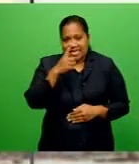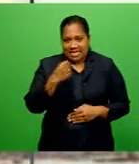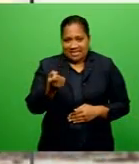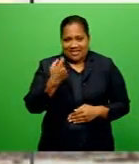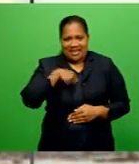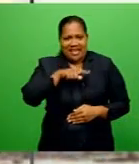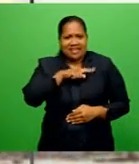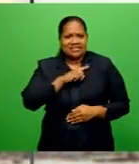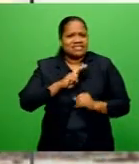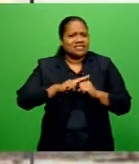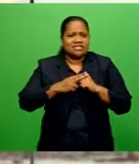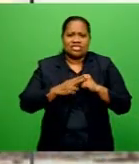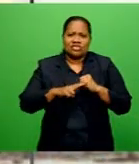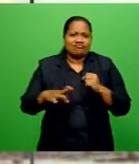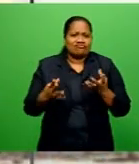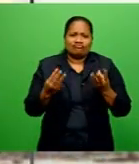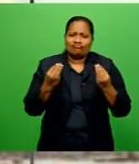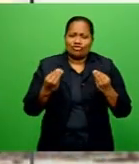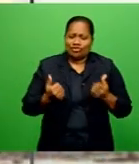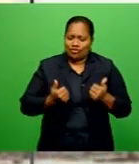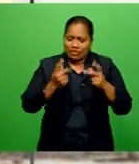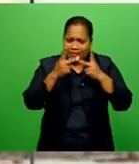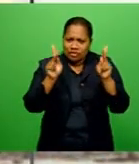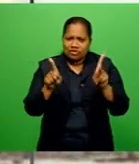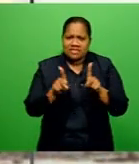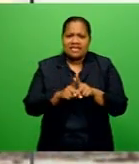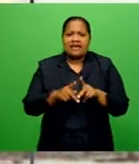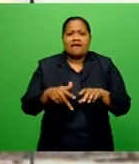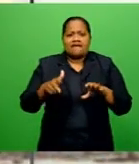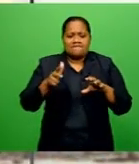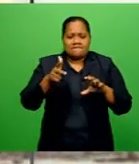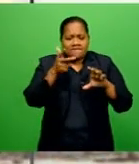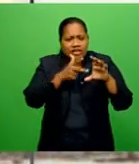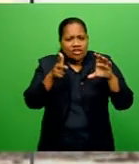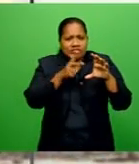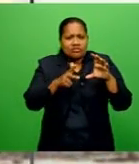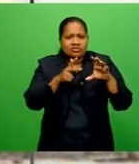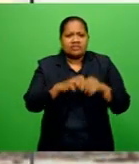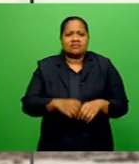us newsworthy pictures and videos on email,